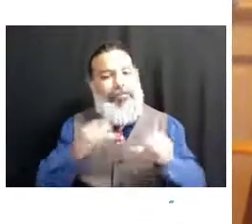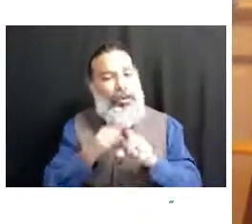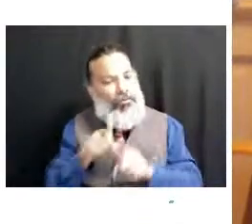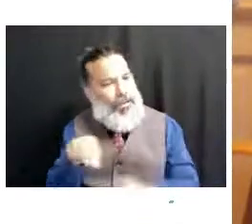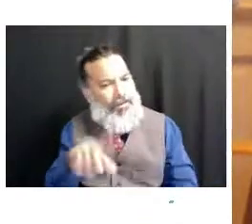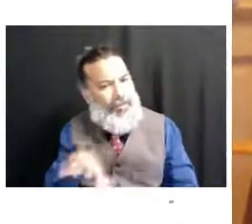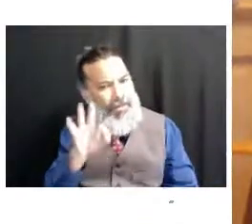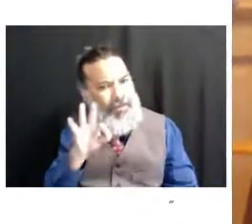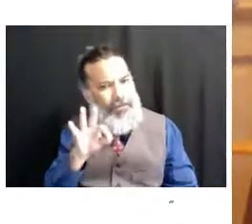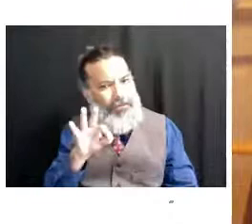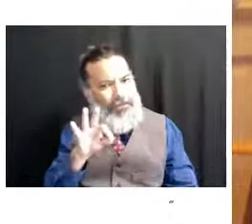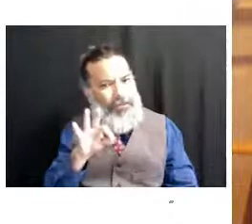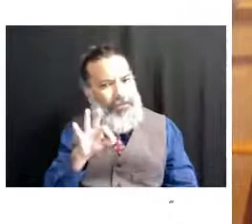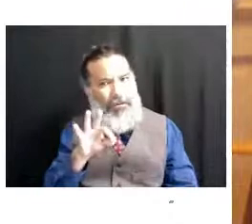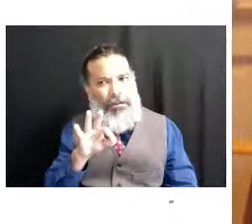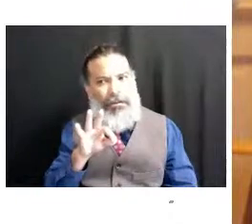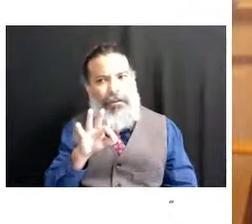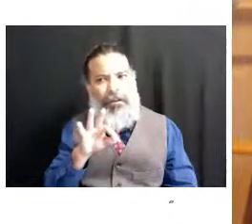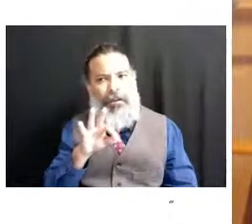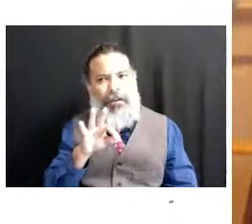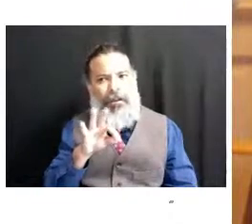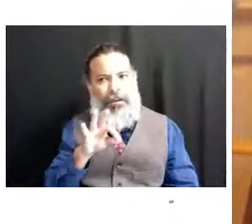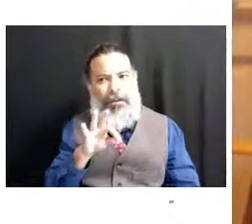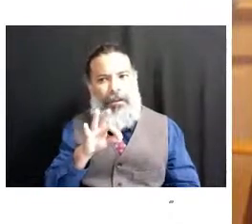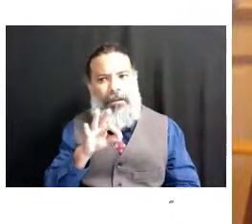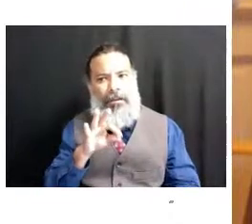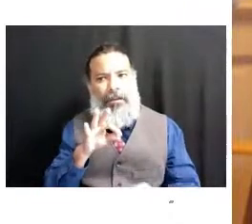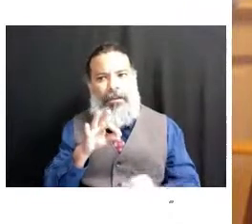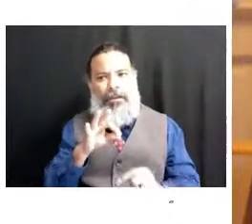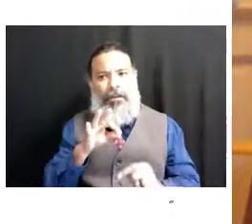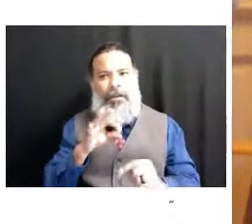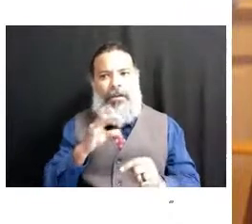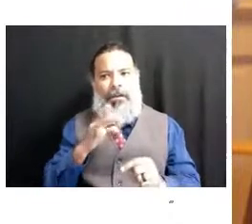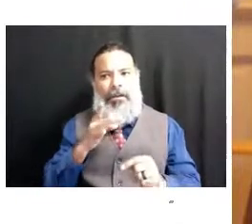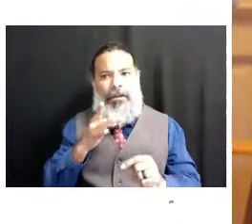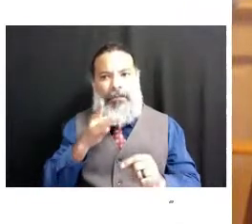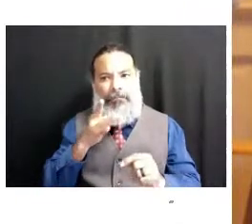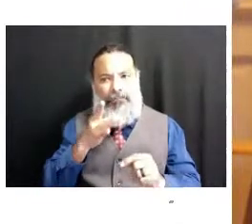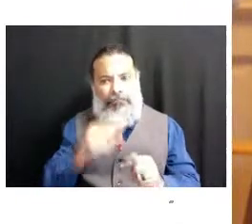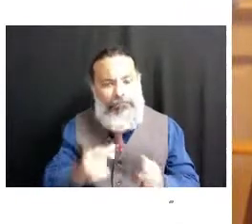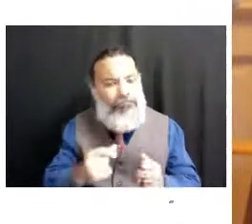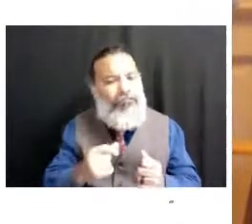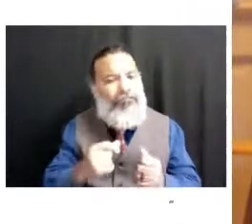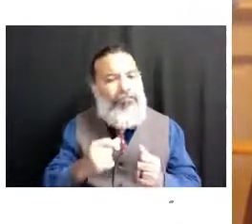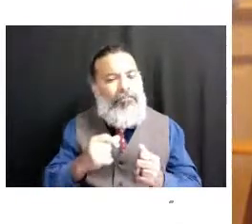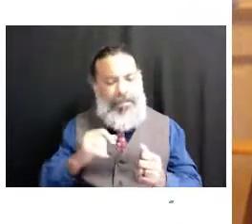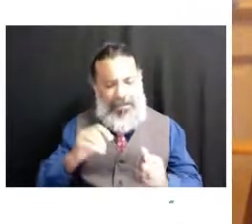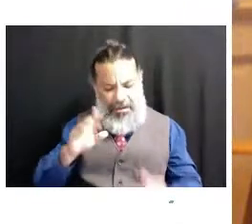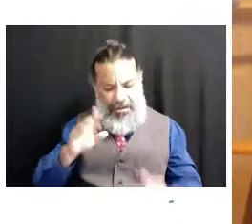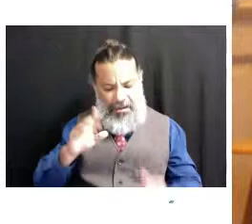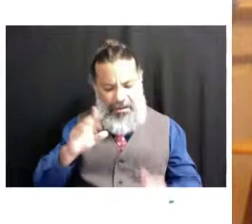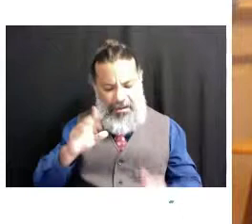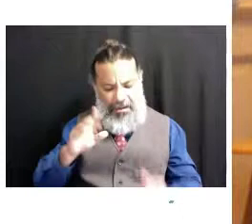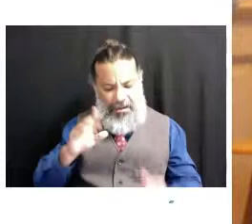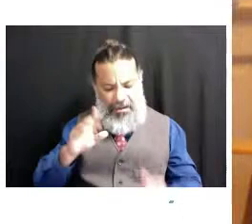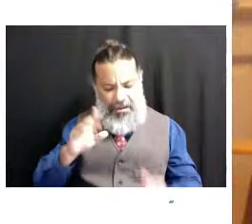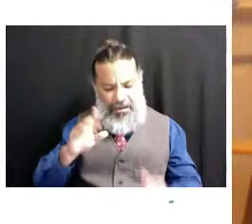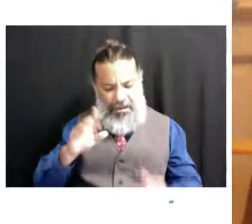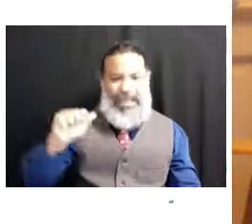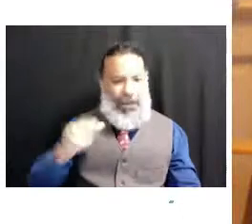discovered a marvelous form of stone. It's called breccia, and